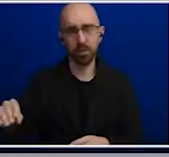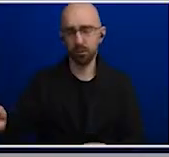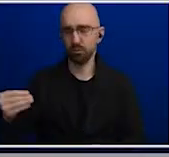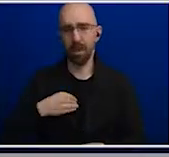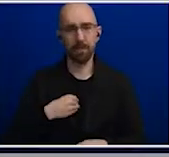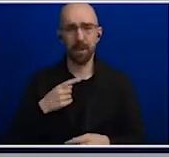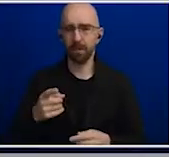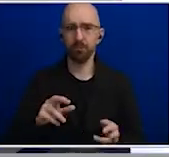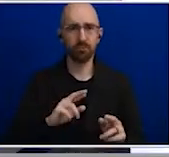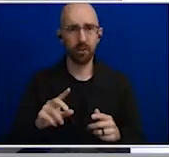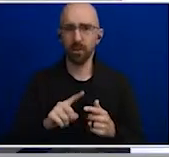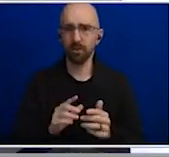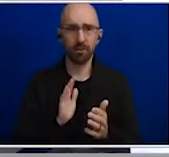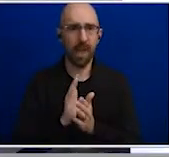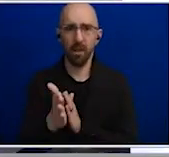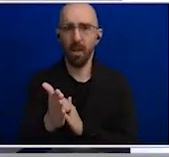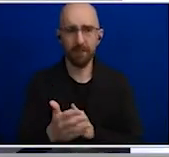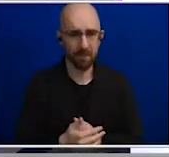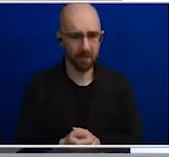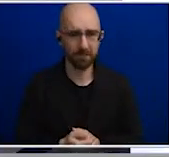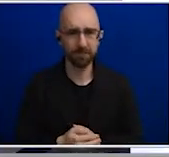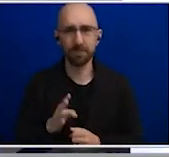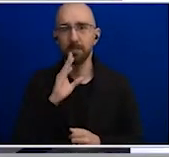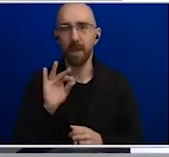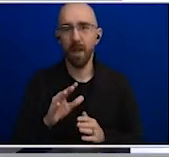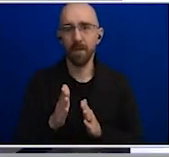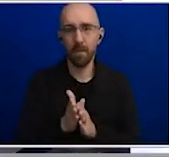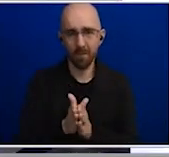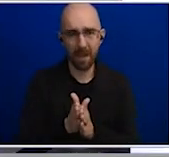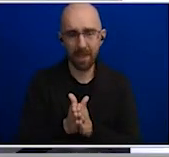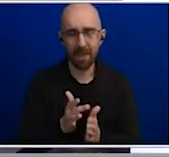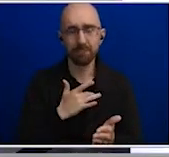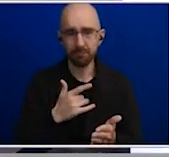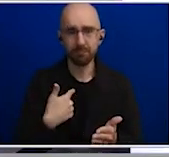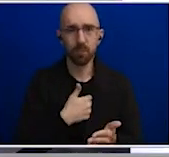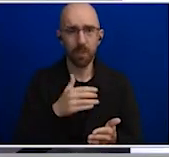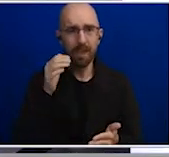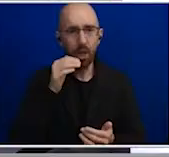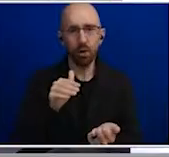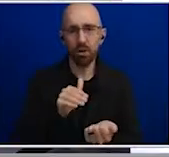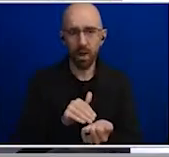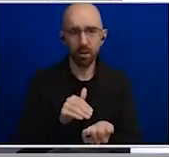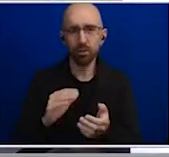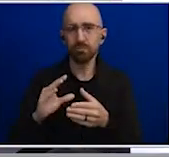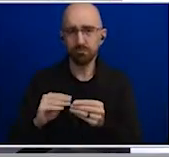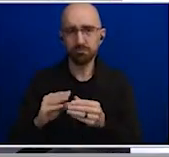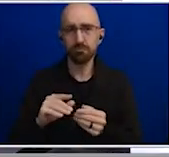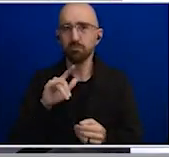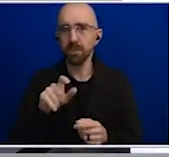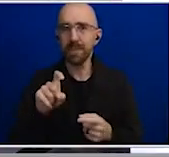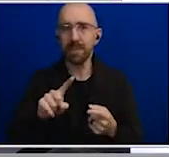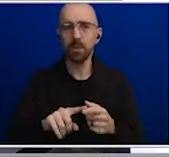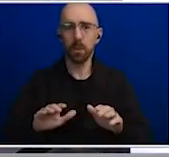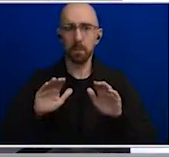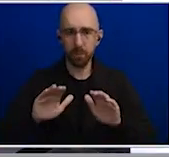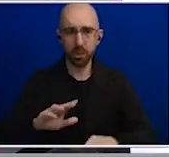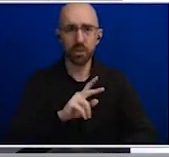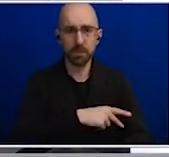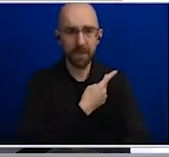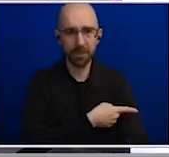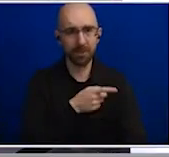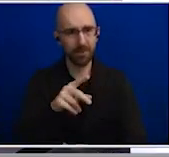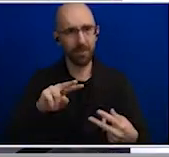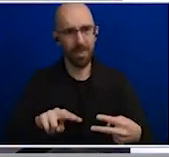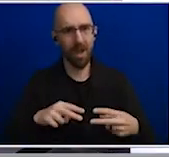take off. Speaking of motivated, usually we hear doctors say they really need to push their patients. You were the opposite.